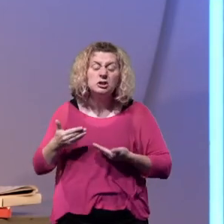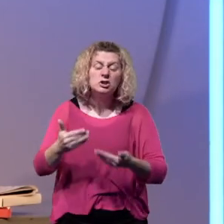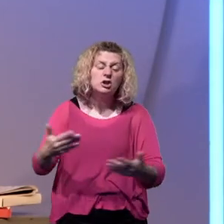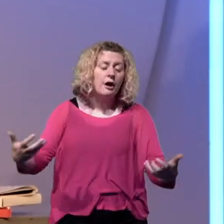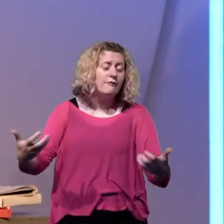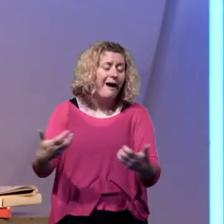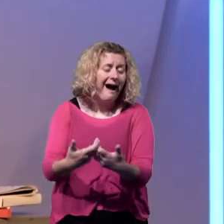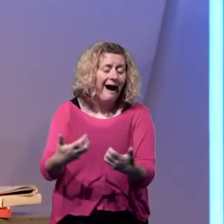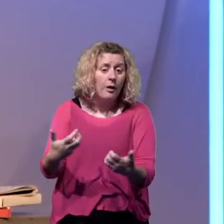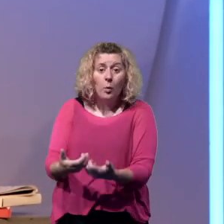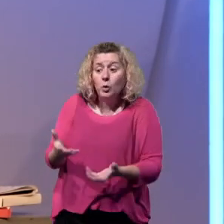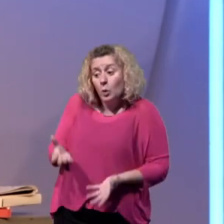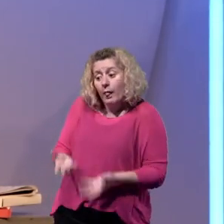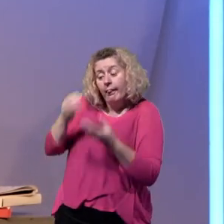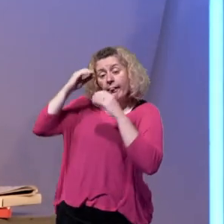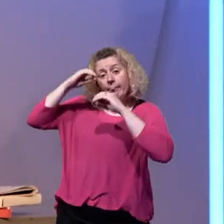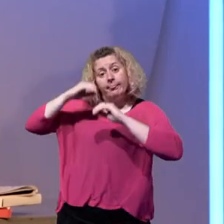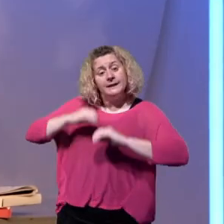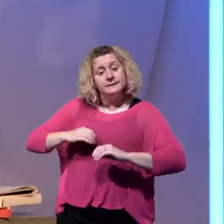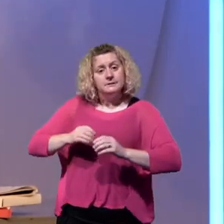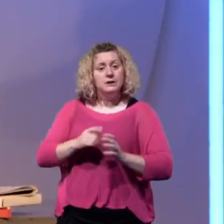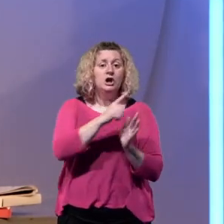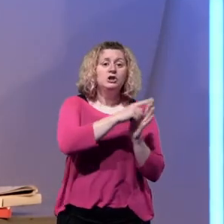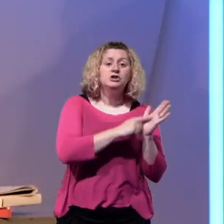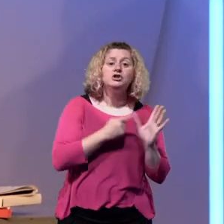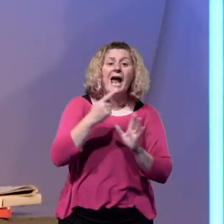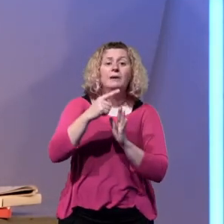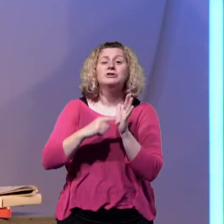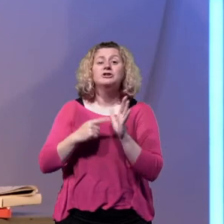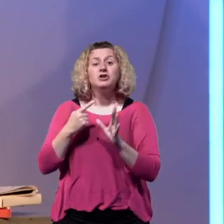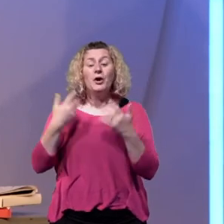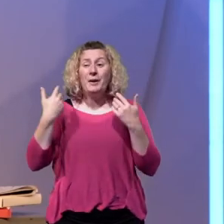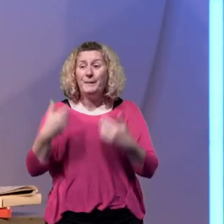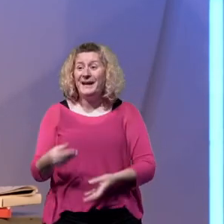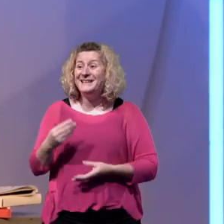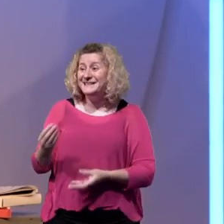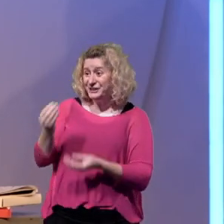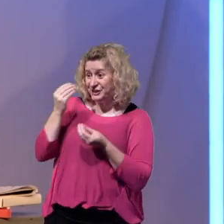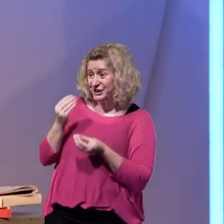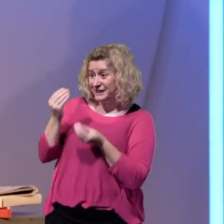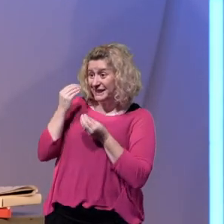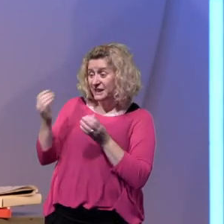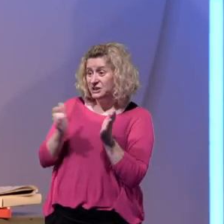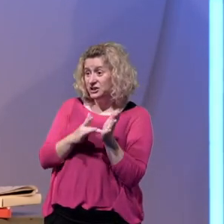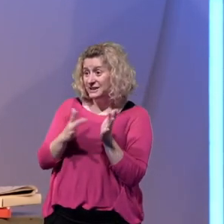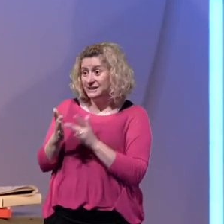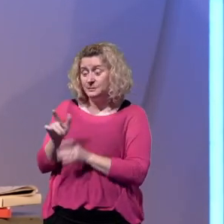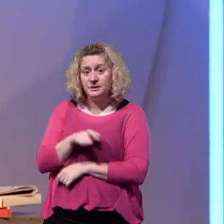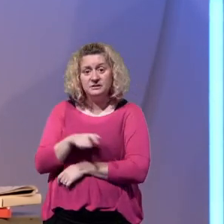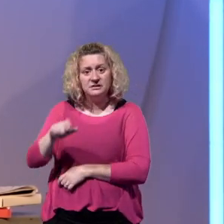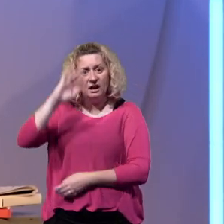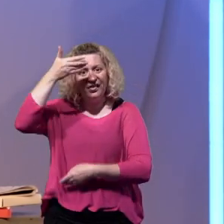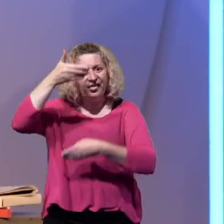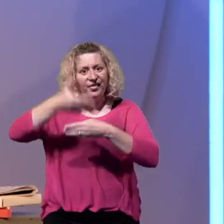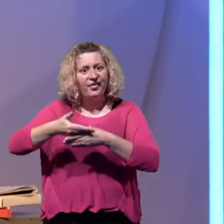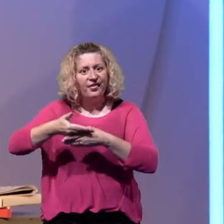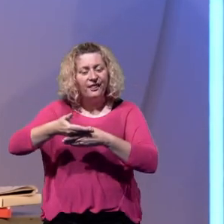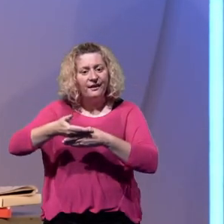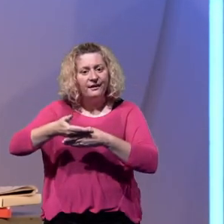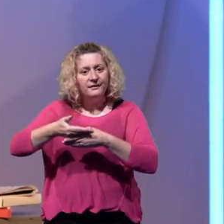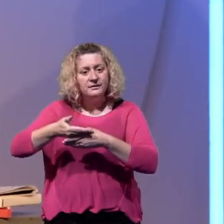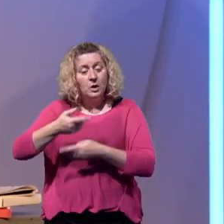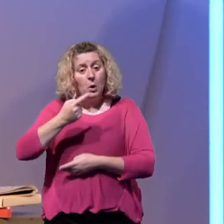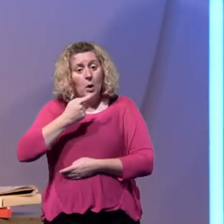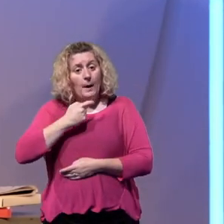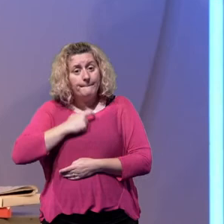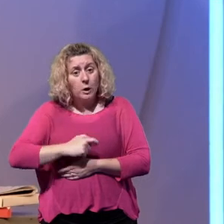Jesus on his death, and they go, "We want you to do whatever we ask." So the person who's self-seeking doesn't give